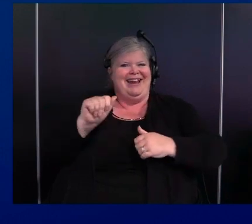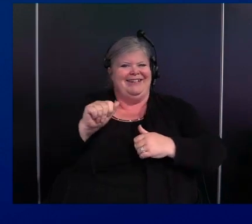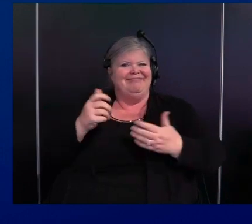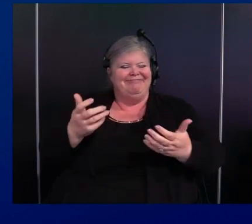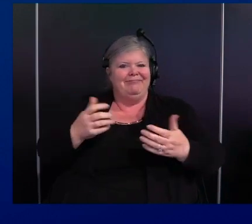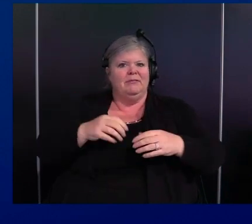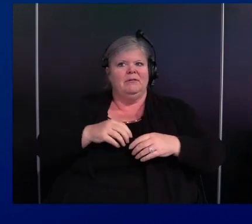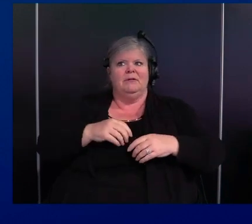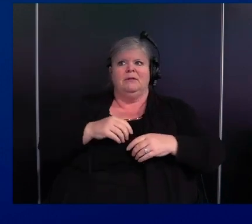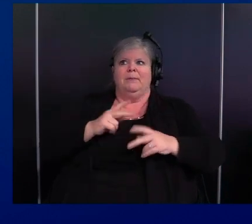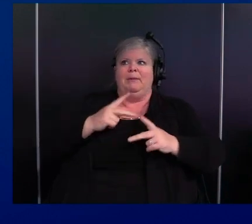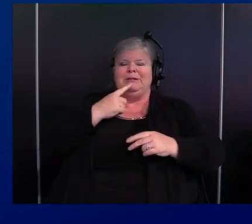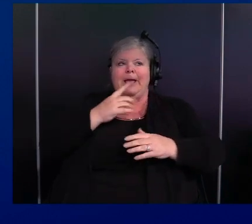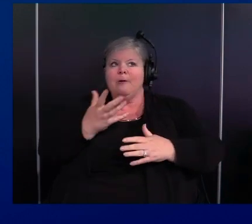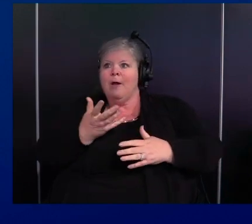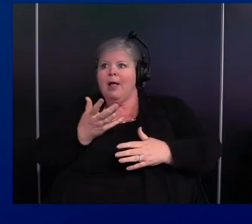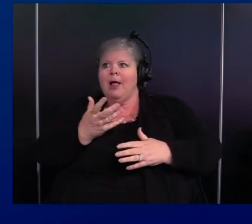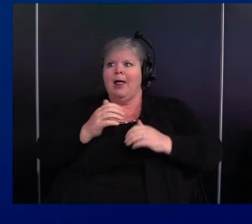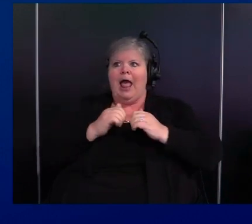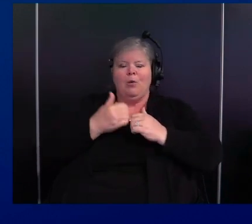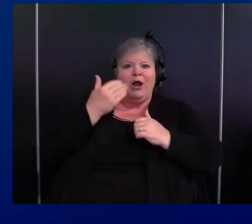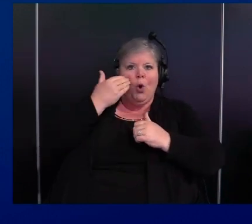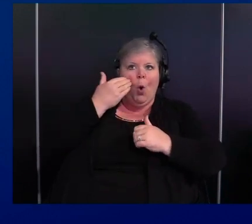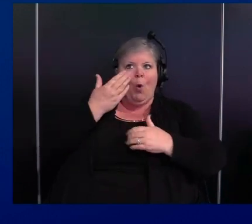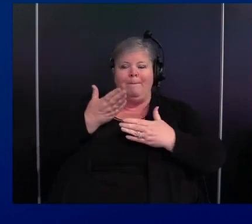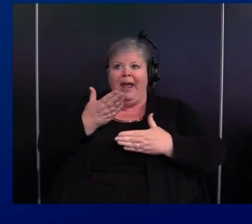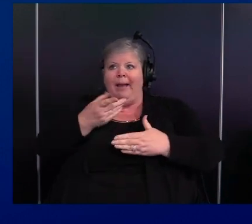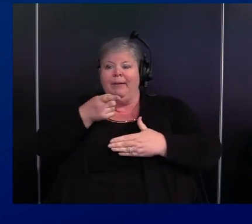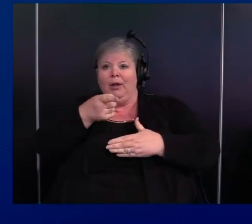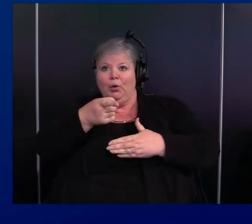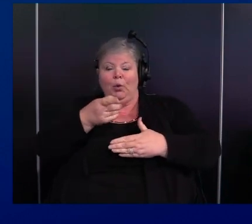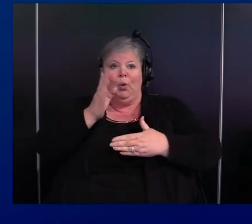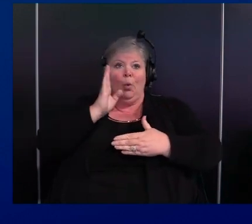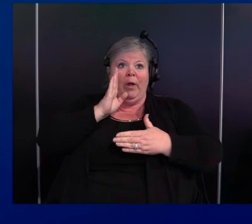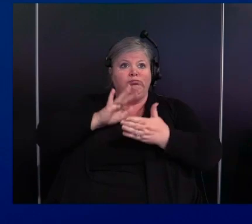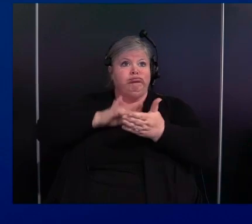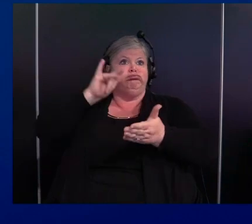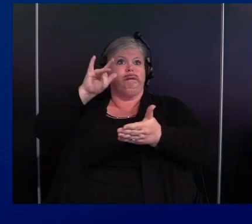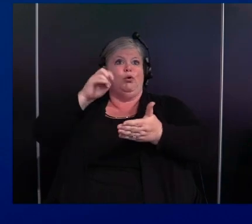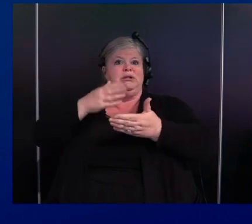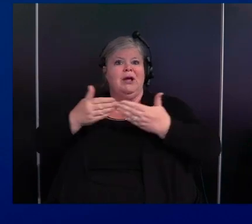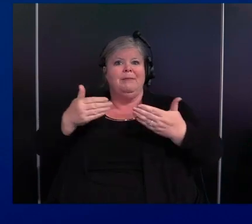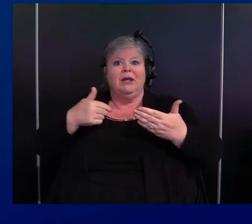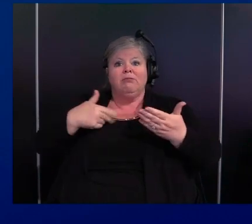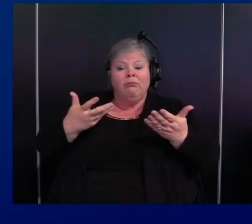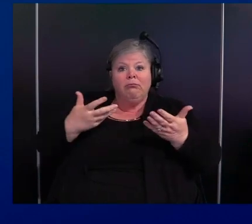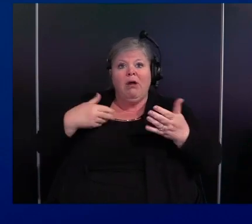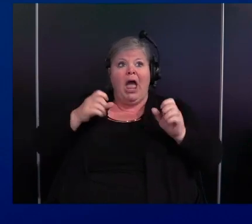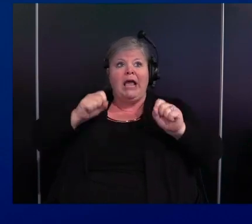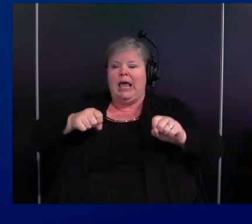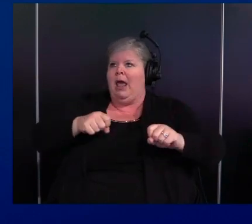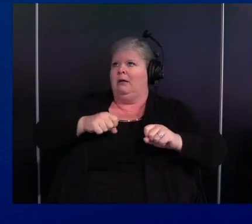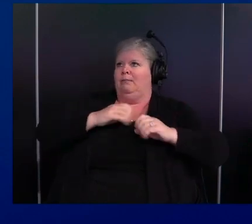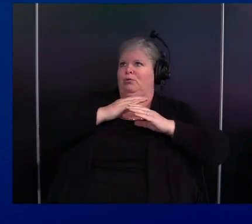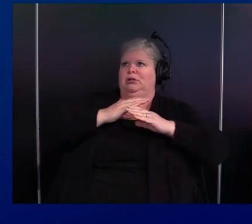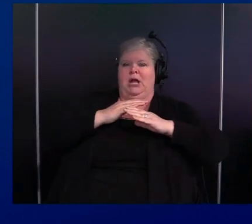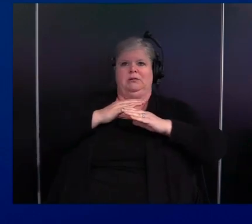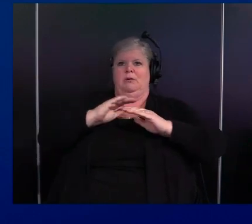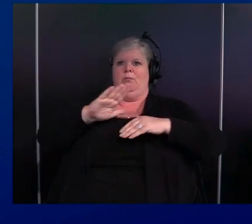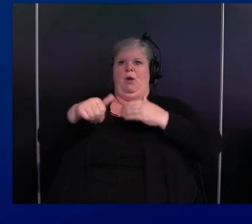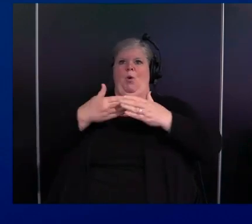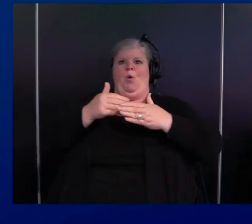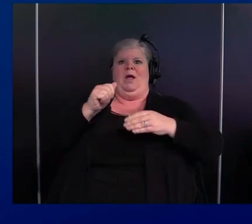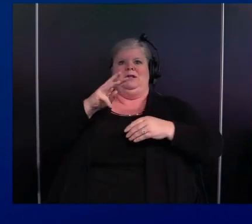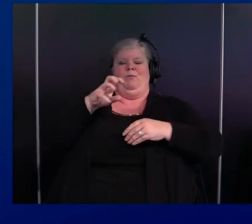right, but how do I know that you're not going to compromise them? Because I could, in theory, protect my entire AWS ecosystem under